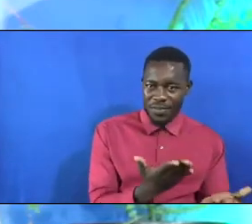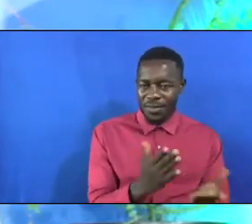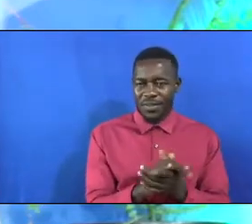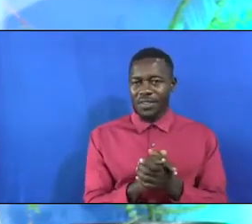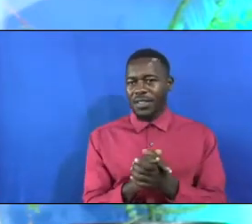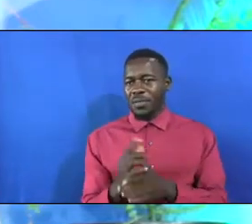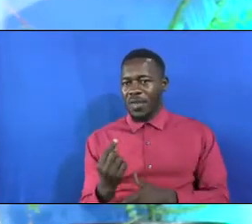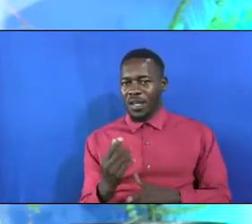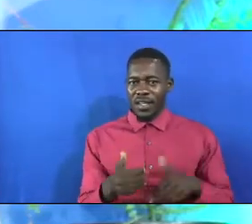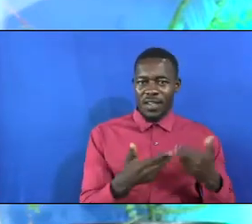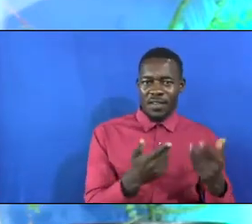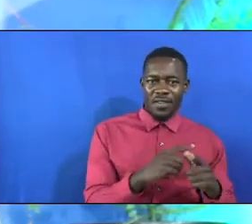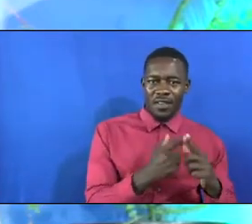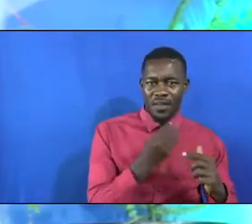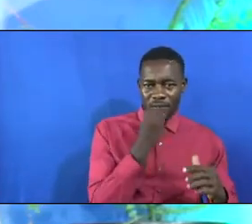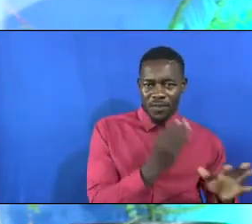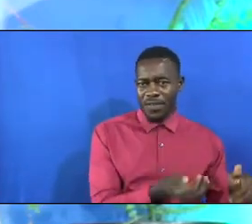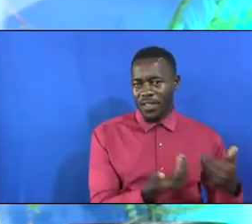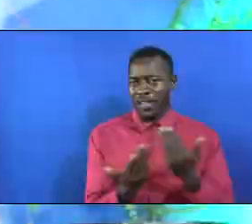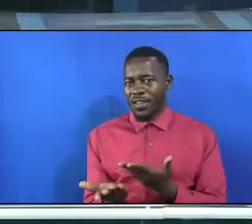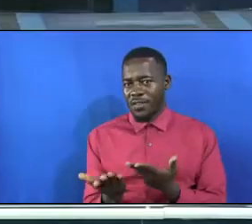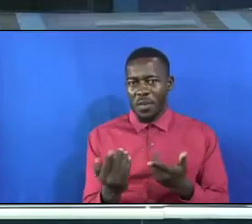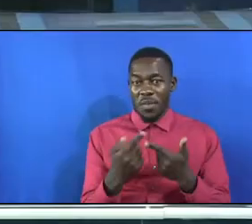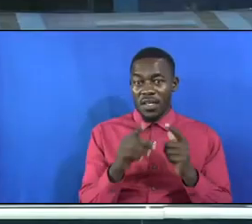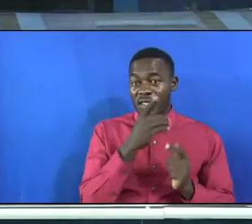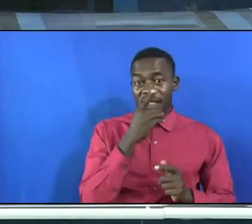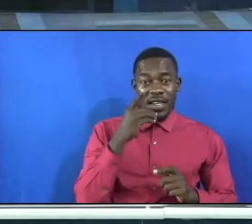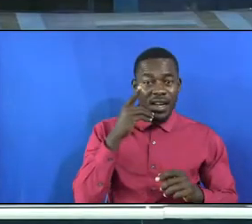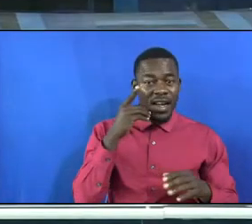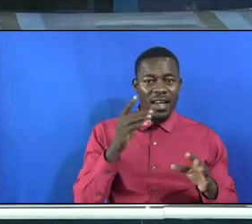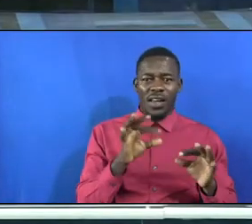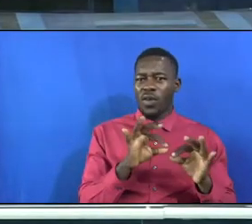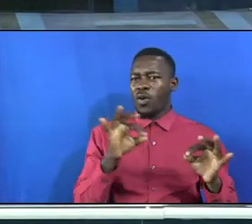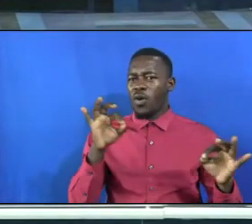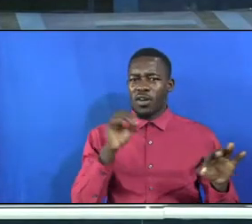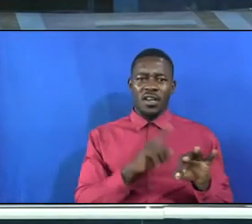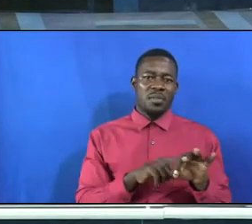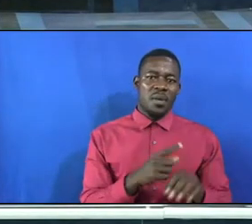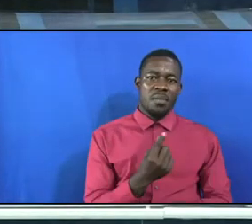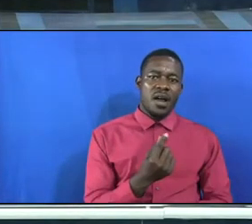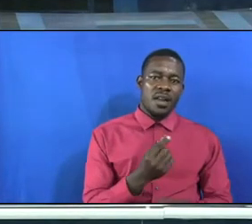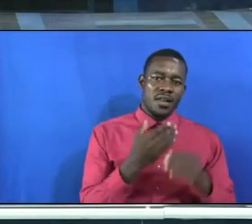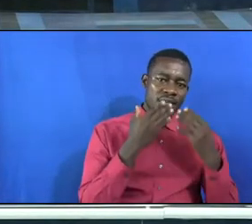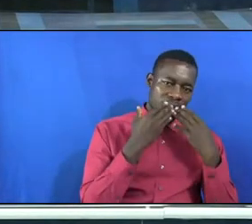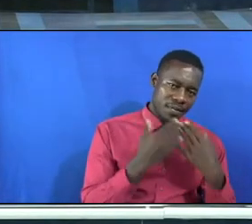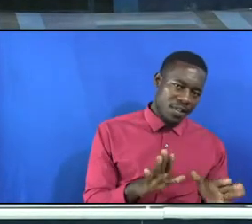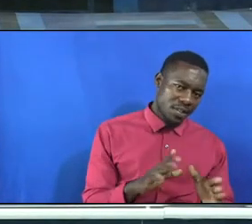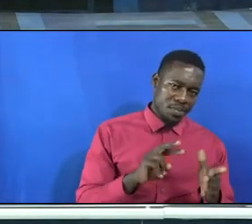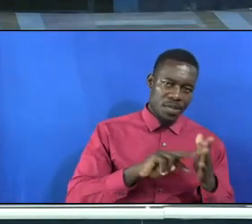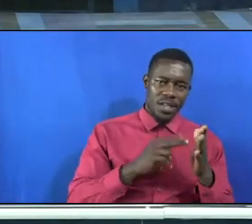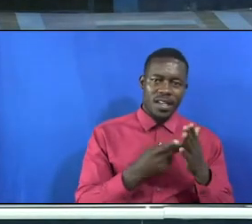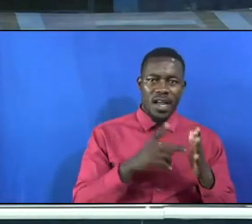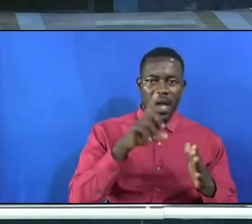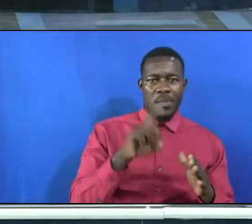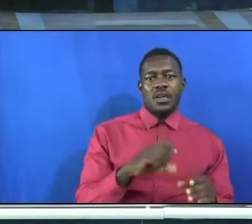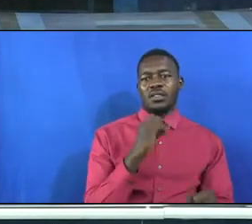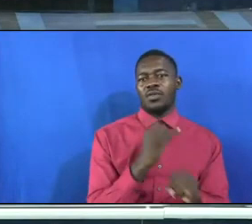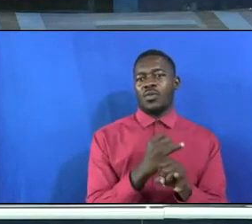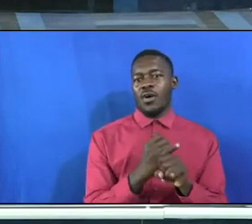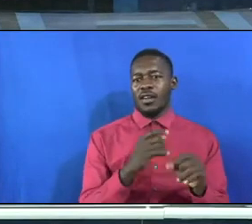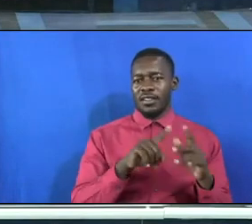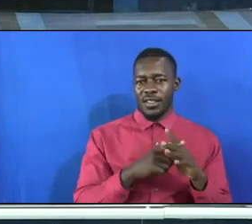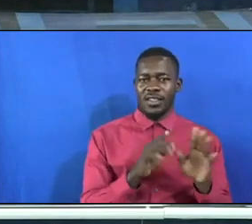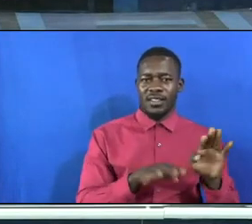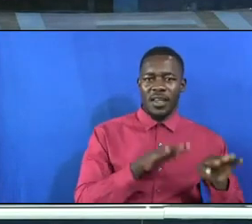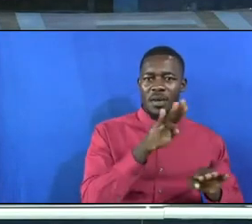the grains. And because the famine was for a long time, the money was worn out, so there was no money. And the next